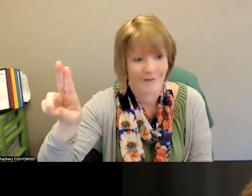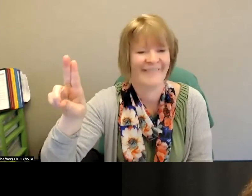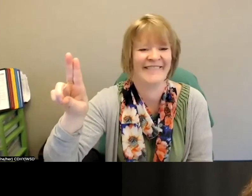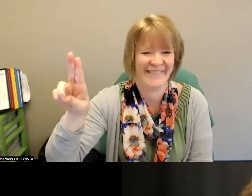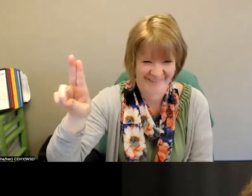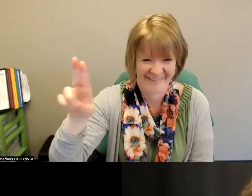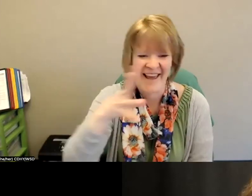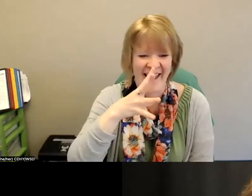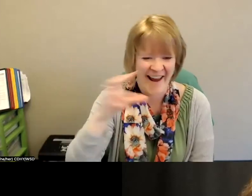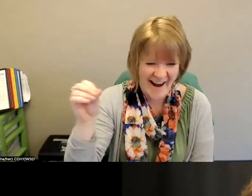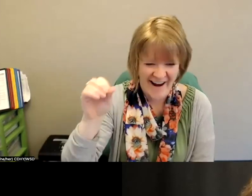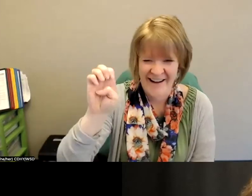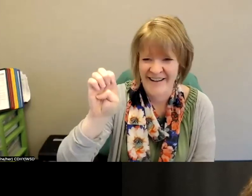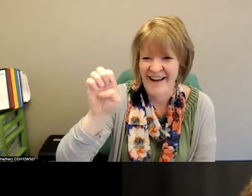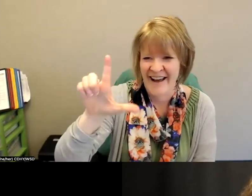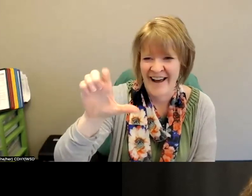have Jim Tarango.